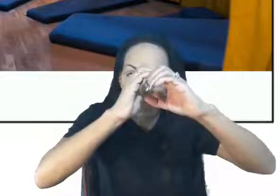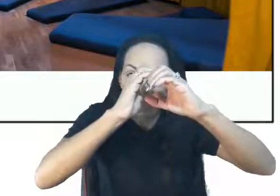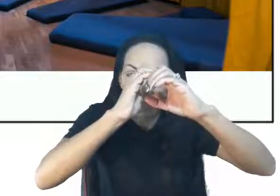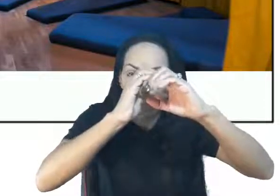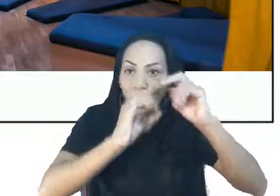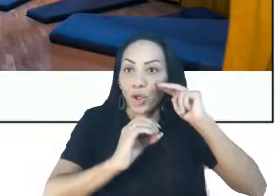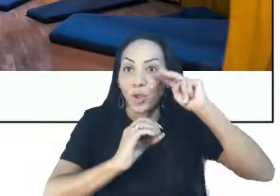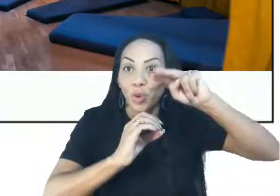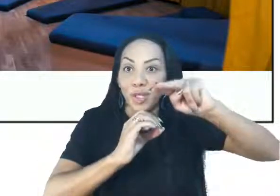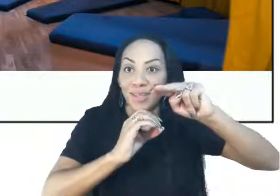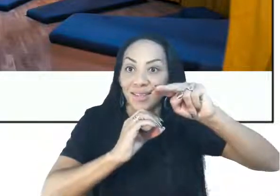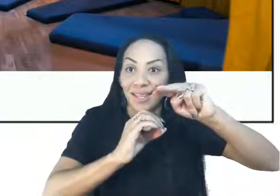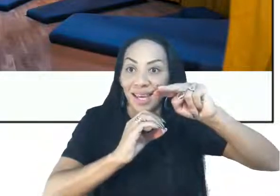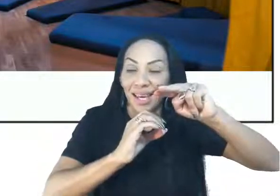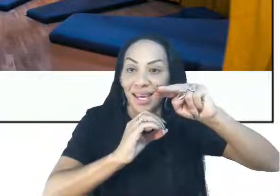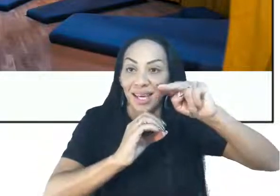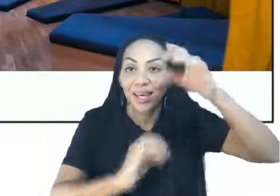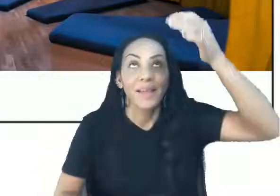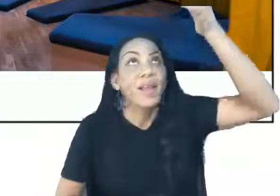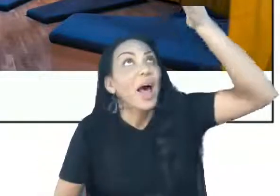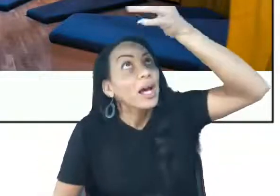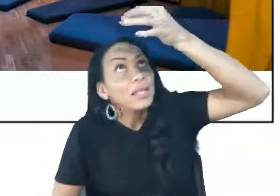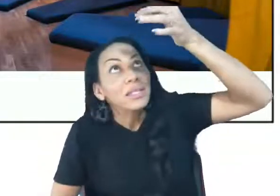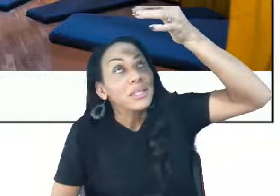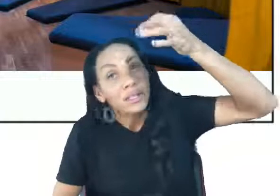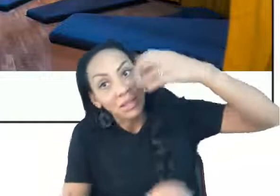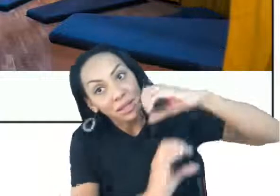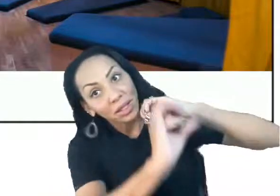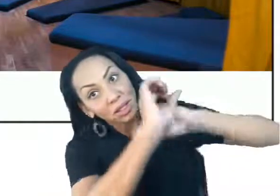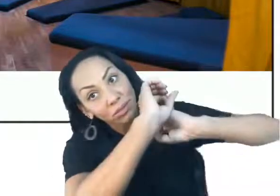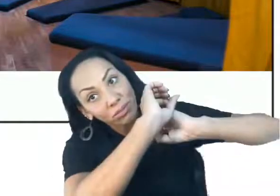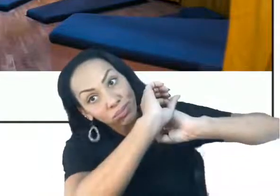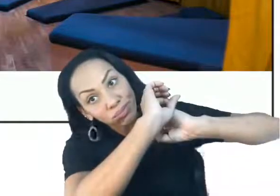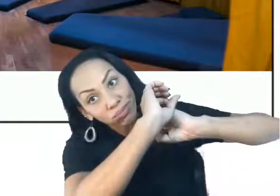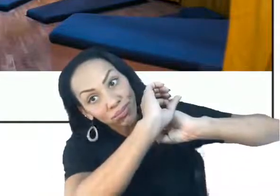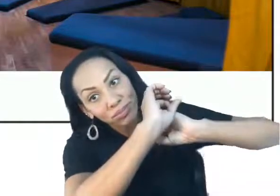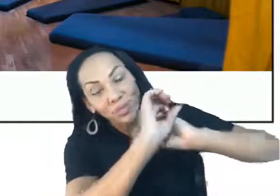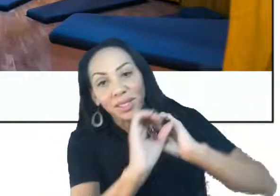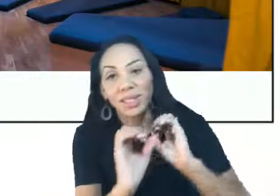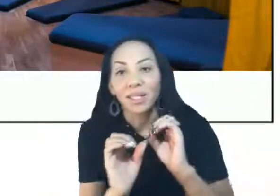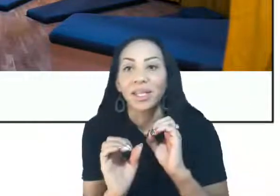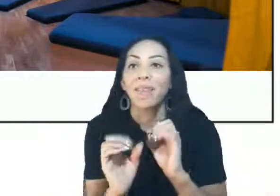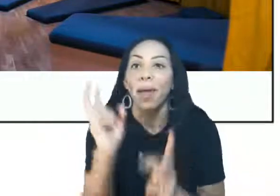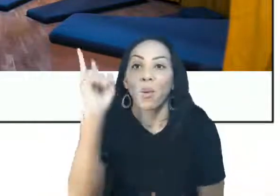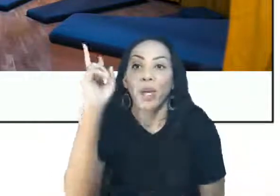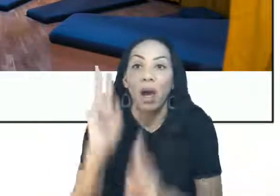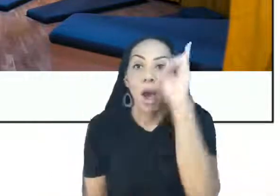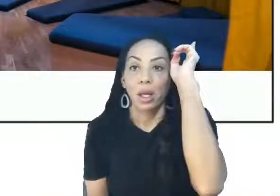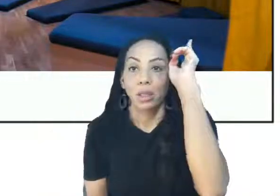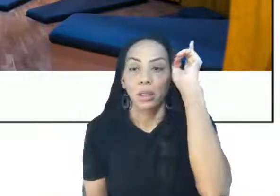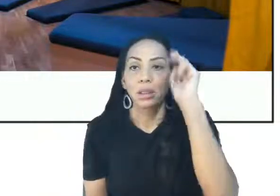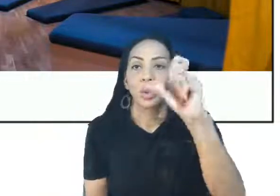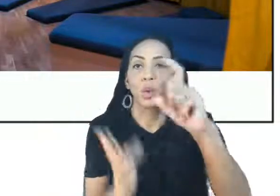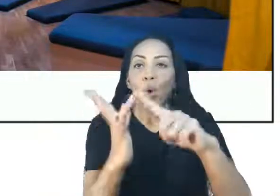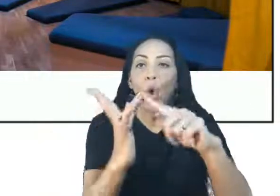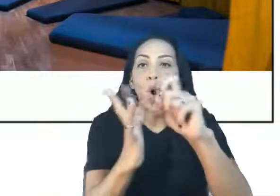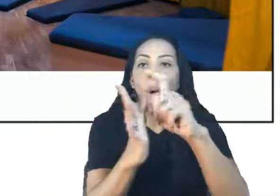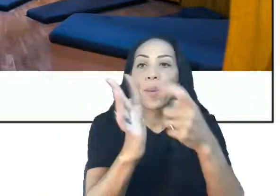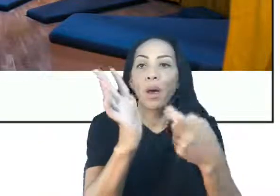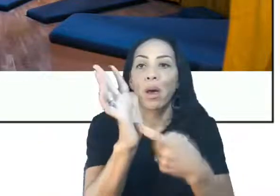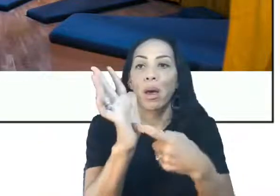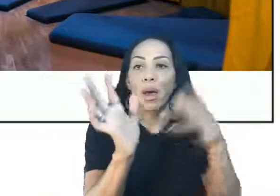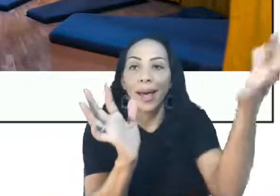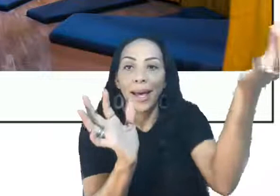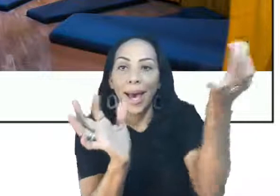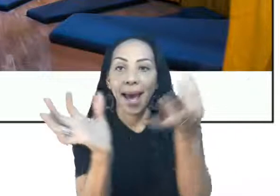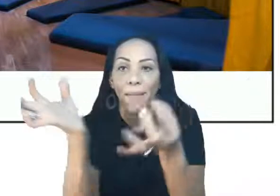And then we cut to a mass of copper cables, which are all the cables, all the individual lights coming together in the